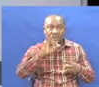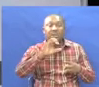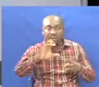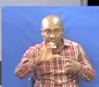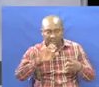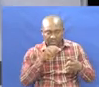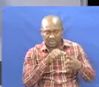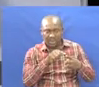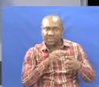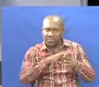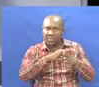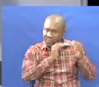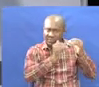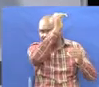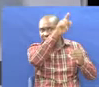common method